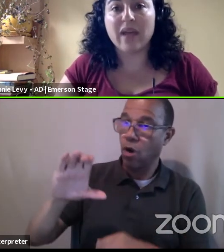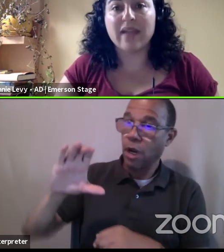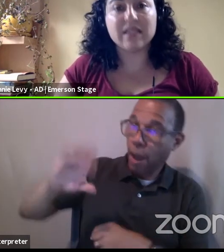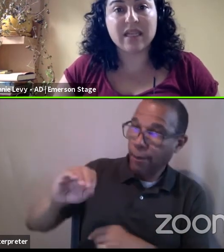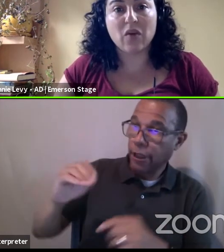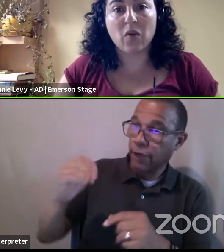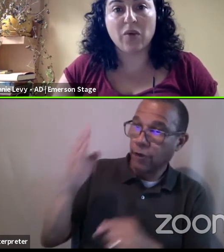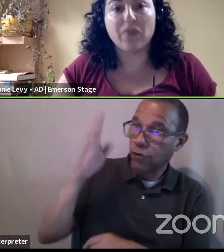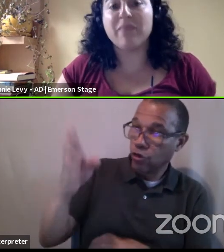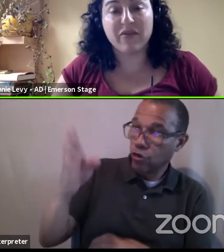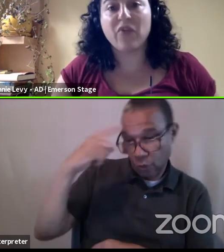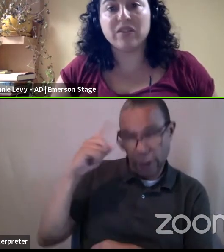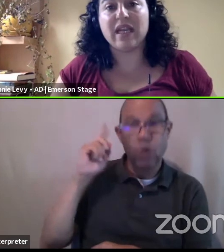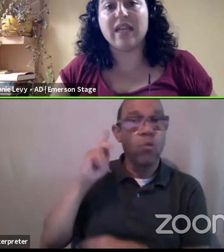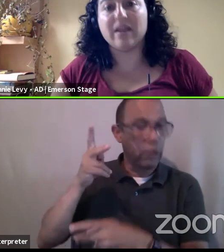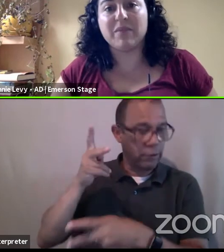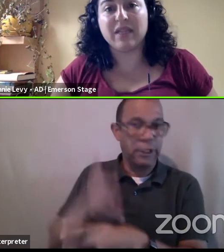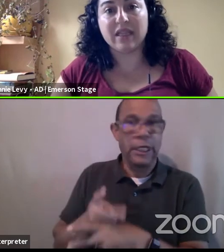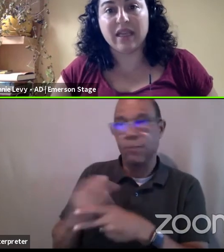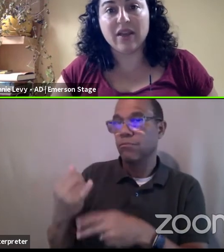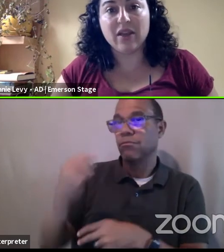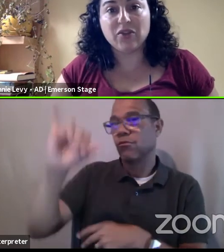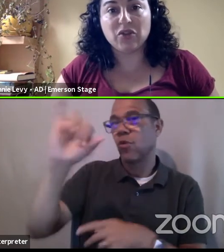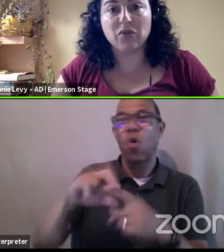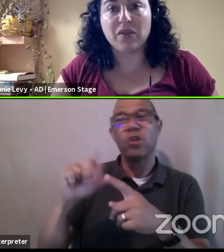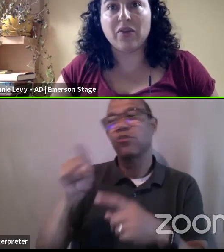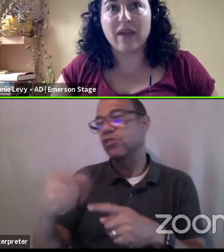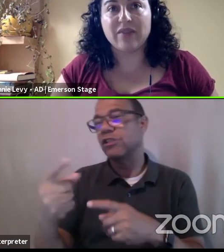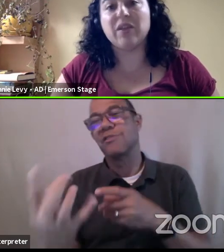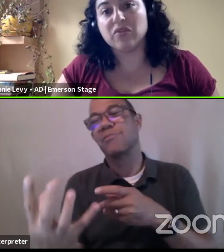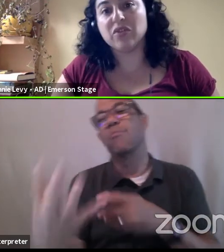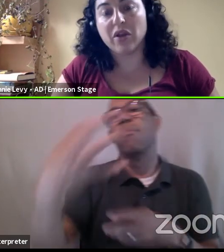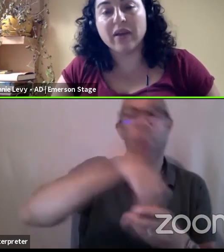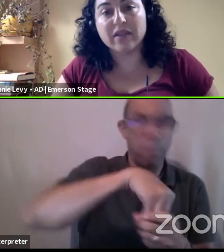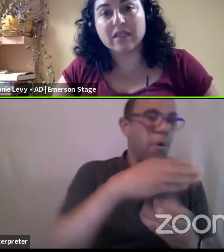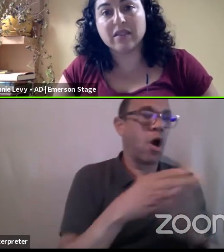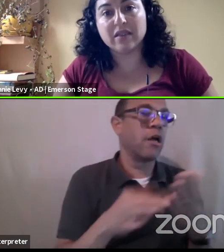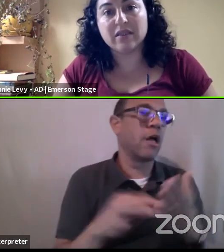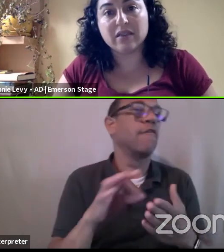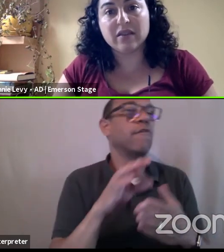its own entity or being folded in completely to theater as we used to know it?